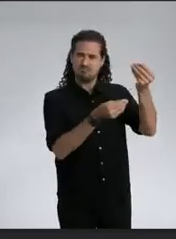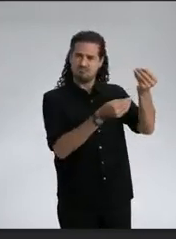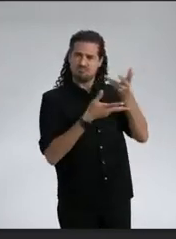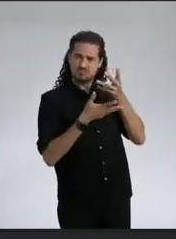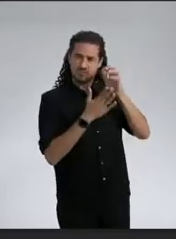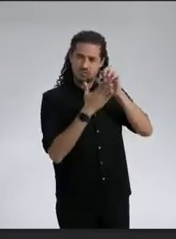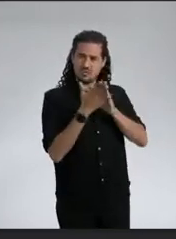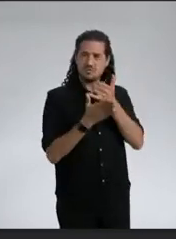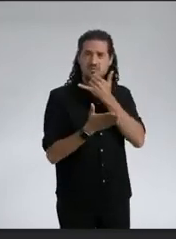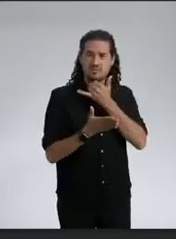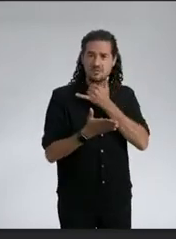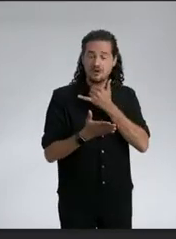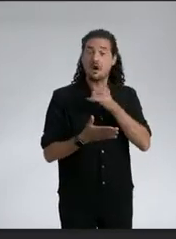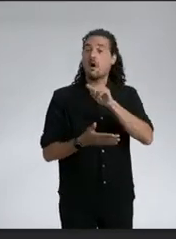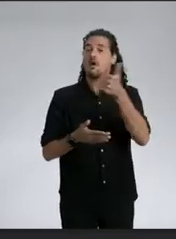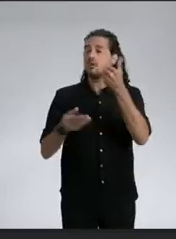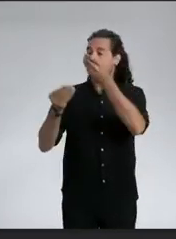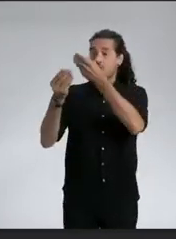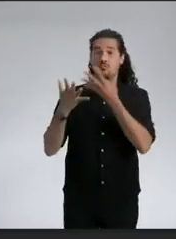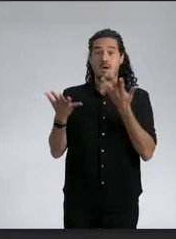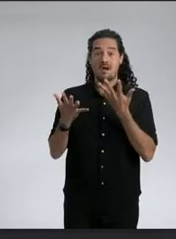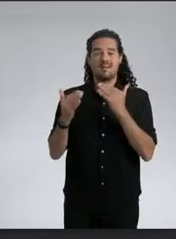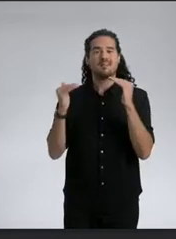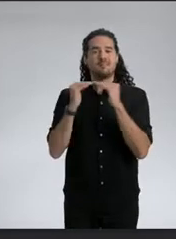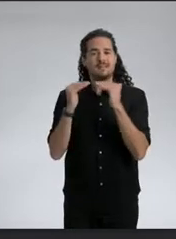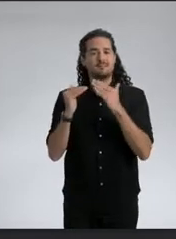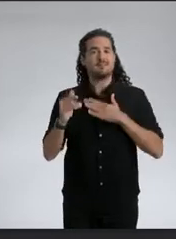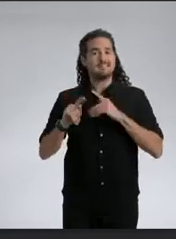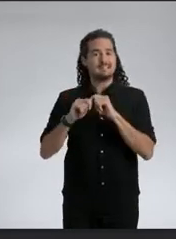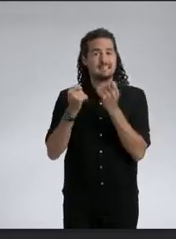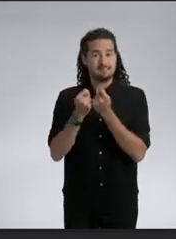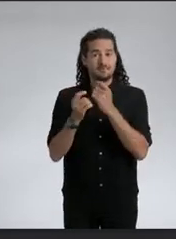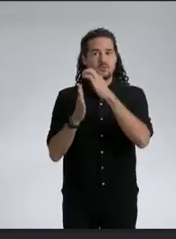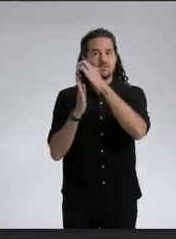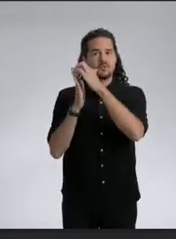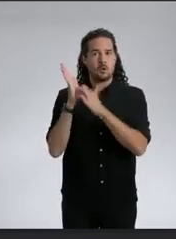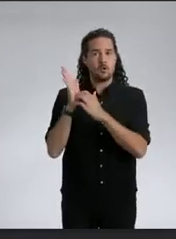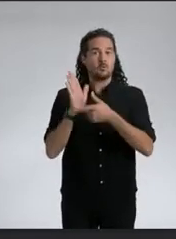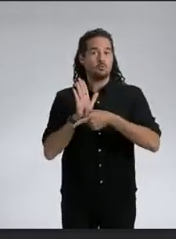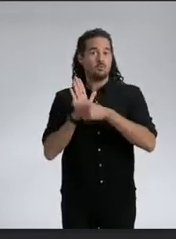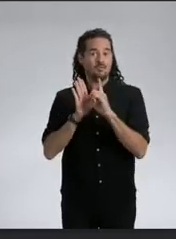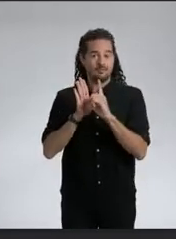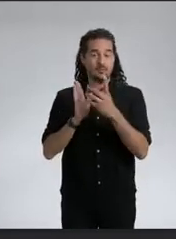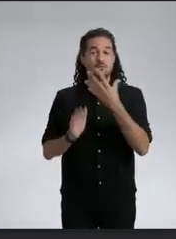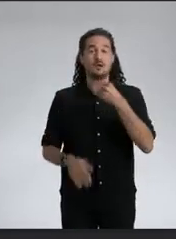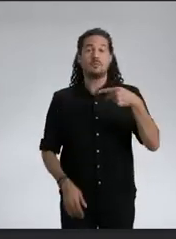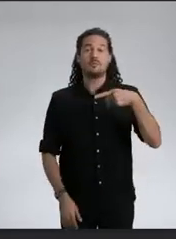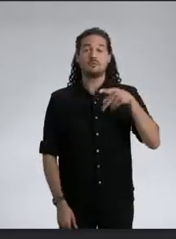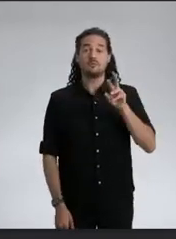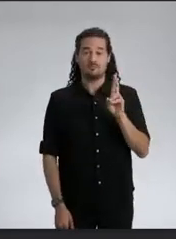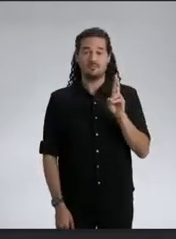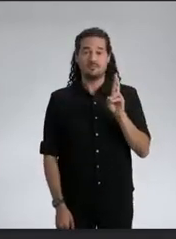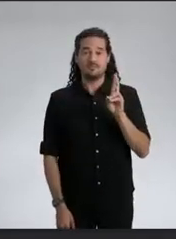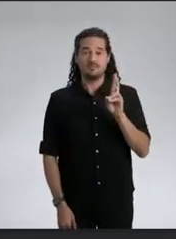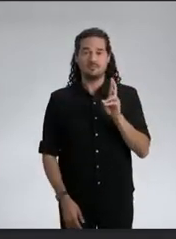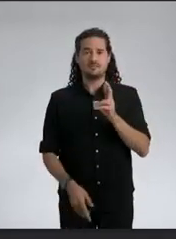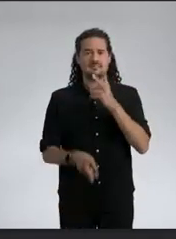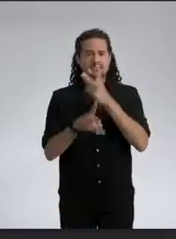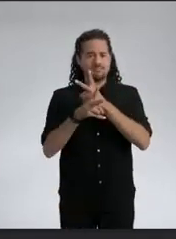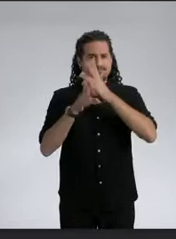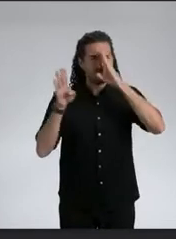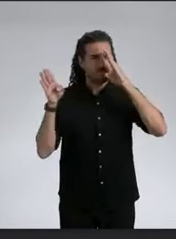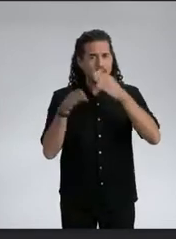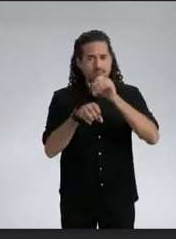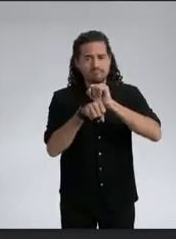your peers through code reviews and pull requests. To keep you focused on your code, Xcode 13 brings these discussions with your